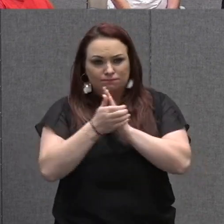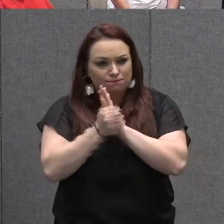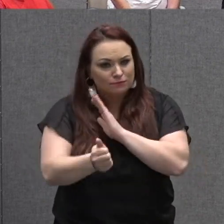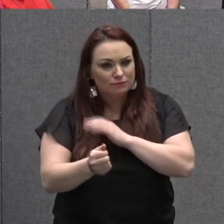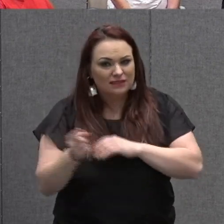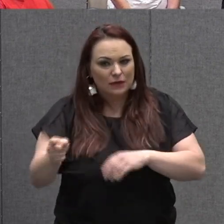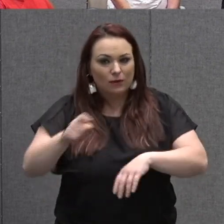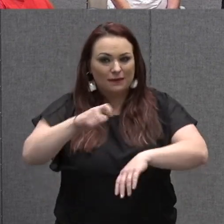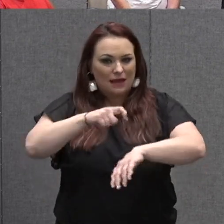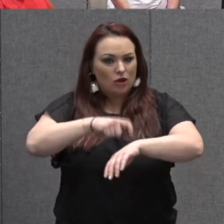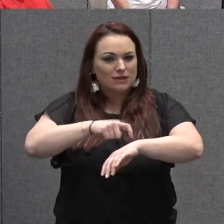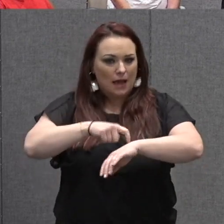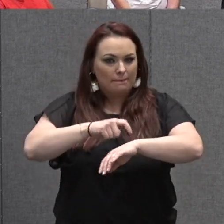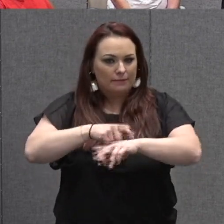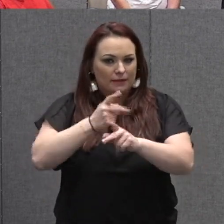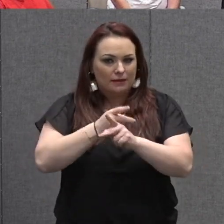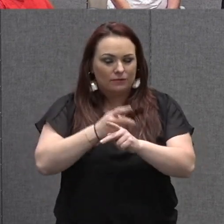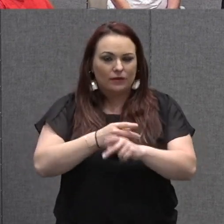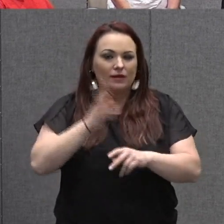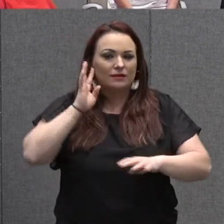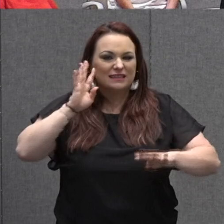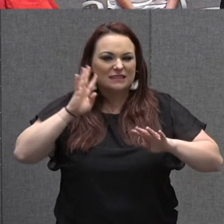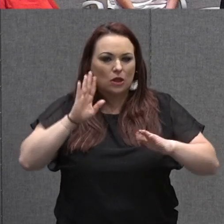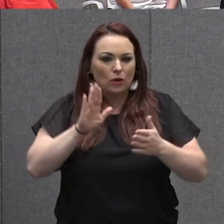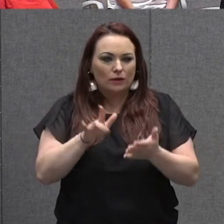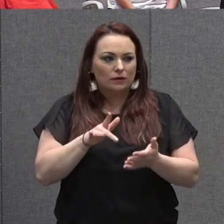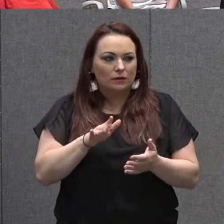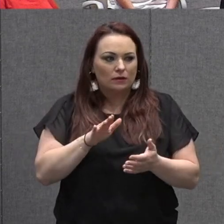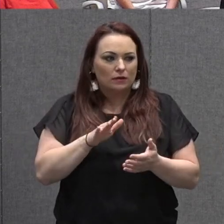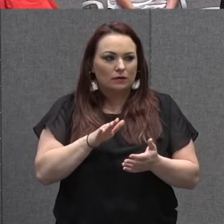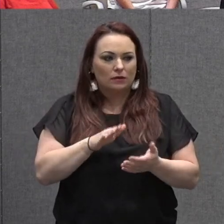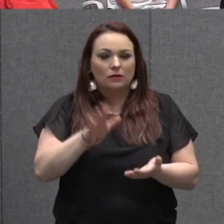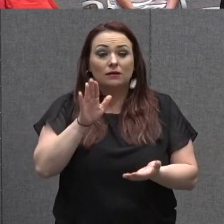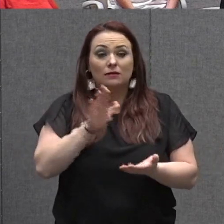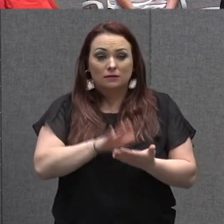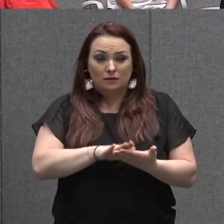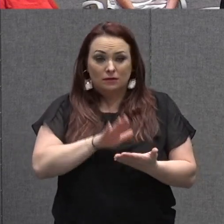our timeline. So he's just going to play these low sounds in the middle.